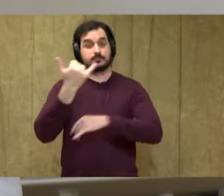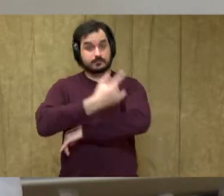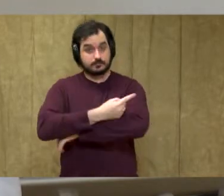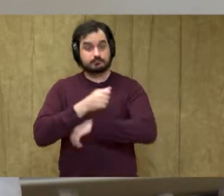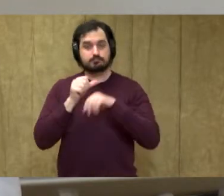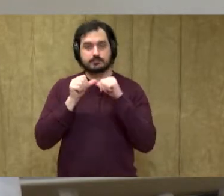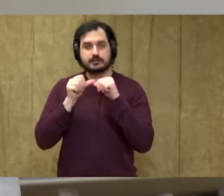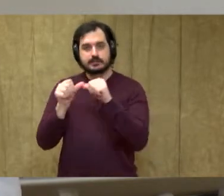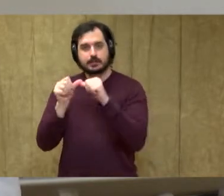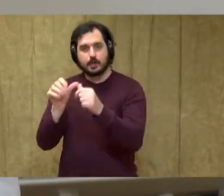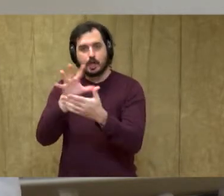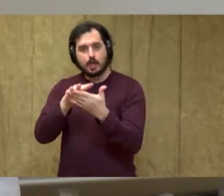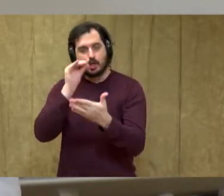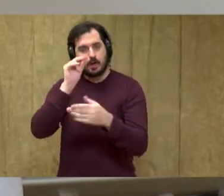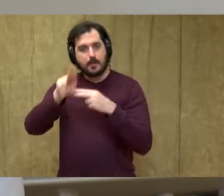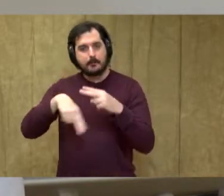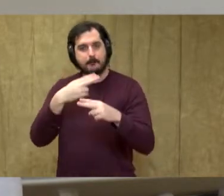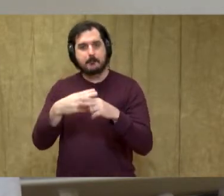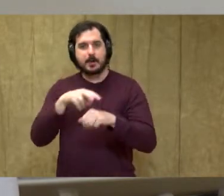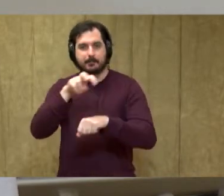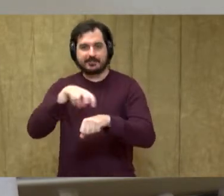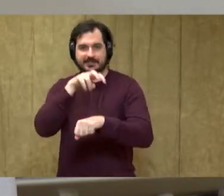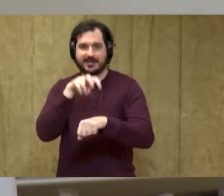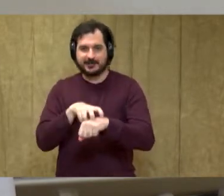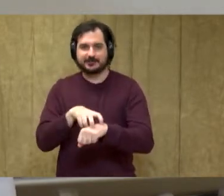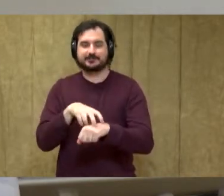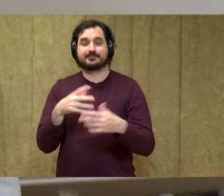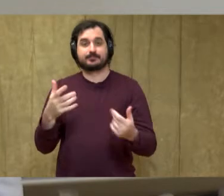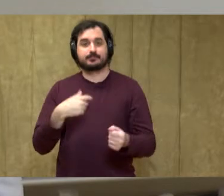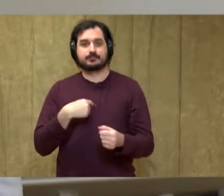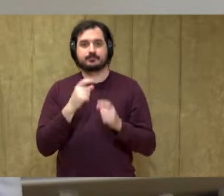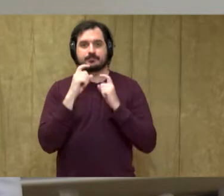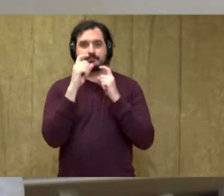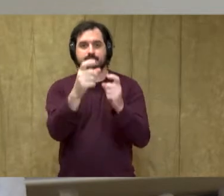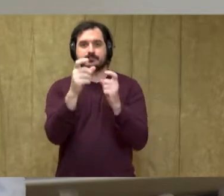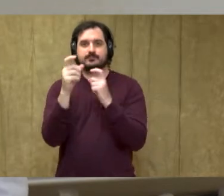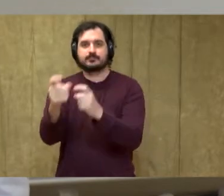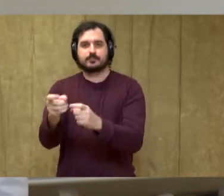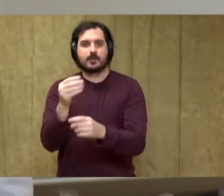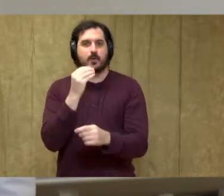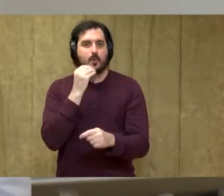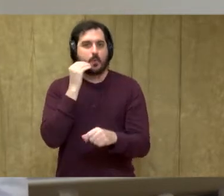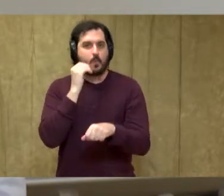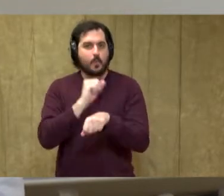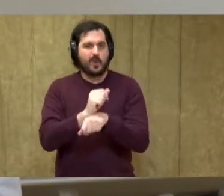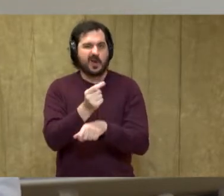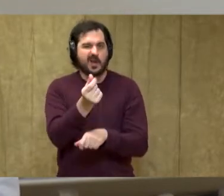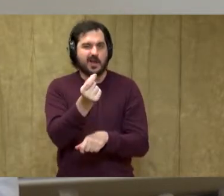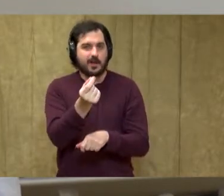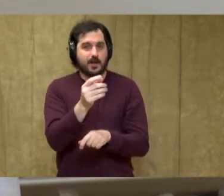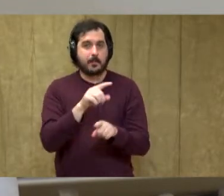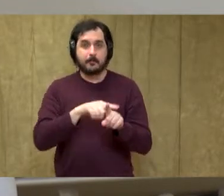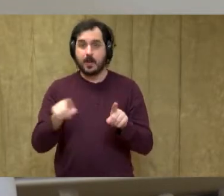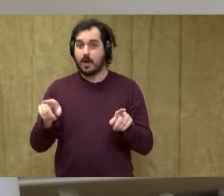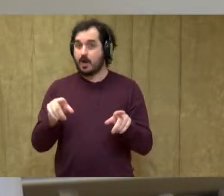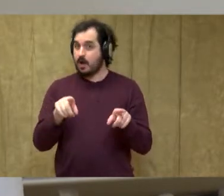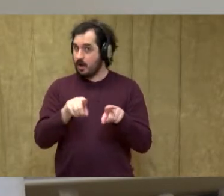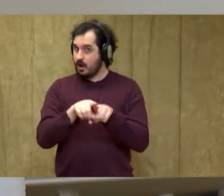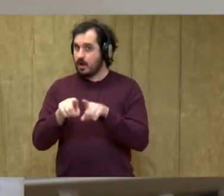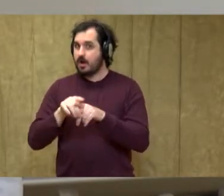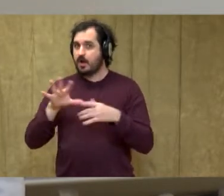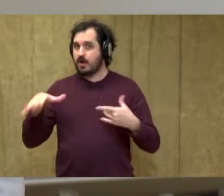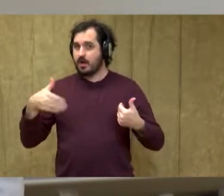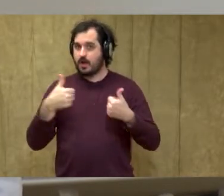continuing our learning about the potato. Now, I gave you an exit slip, but I also gave you a challenge, and